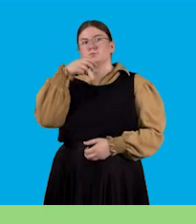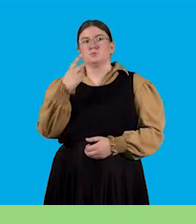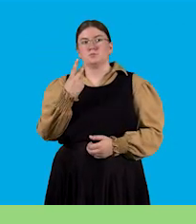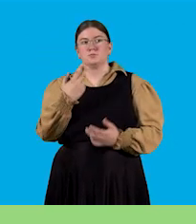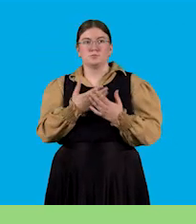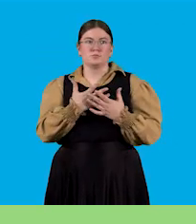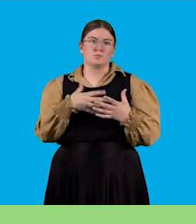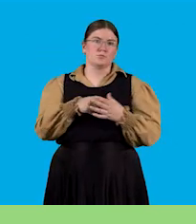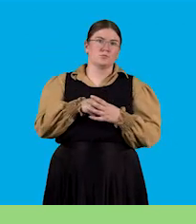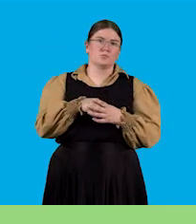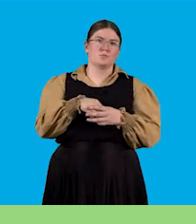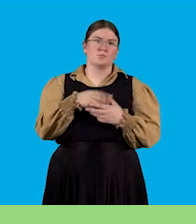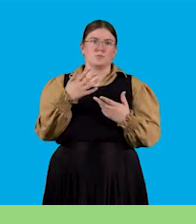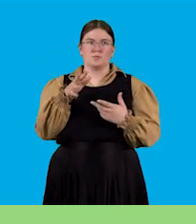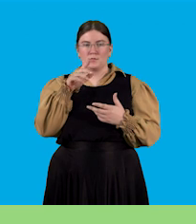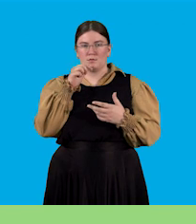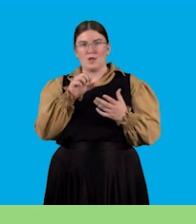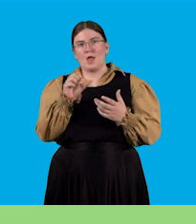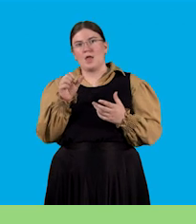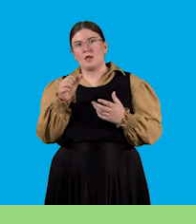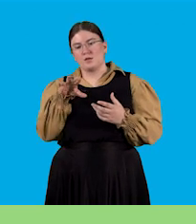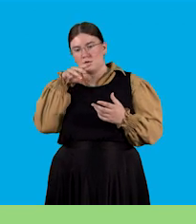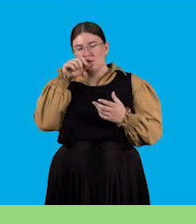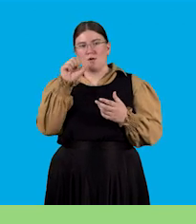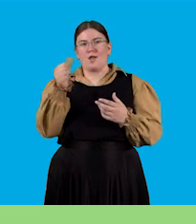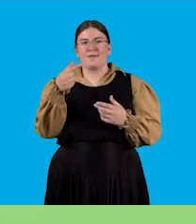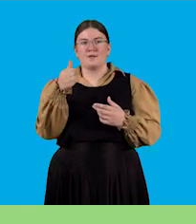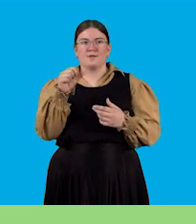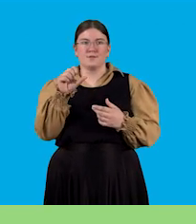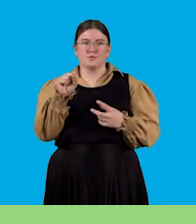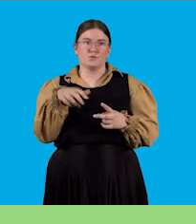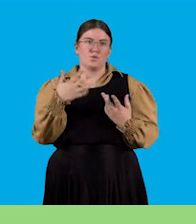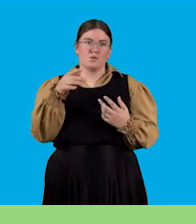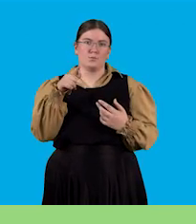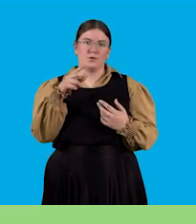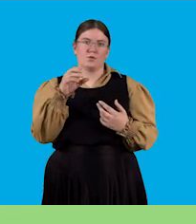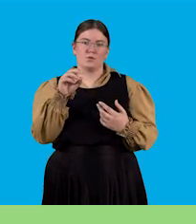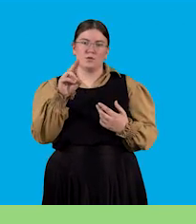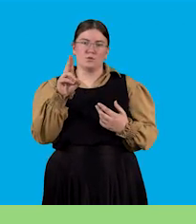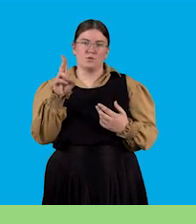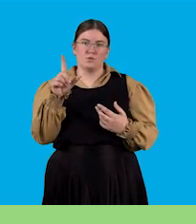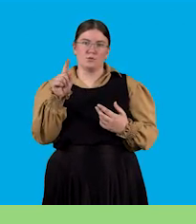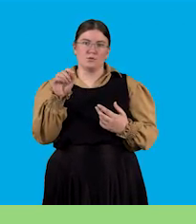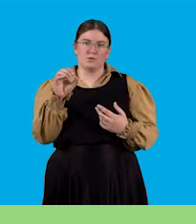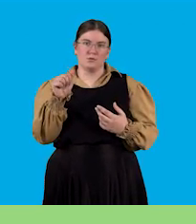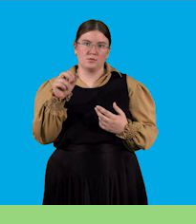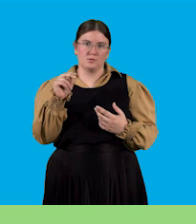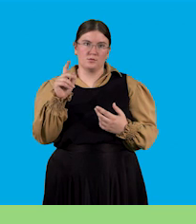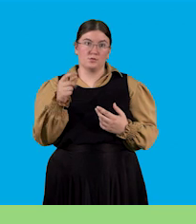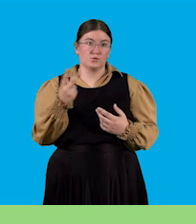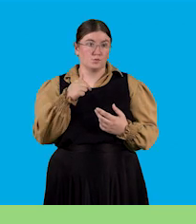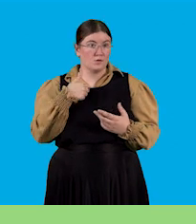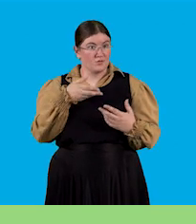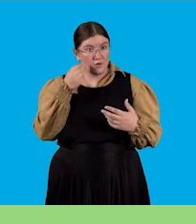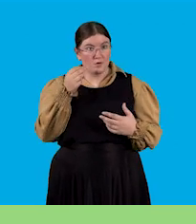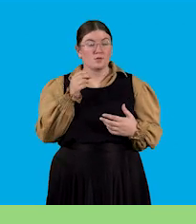or the nose. It can also include inhaling of other pollutants and other gases. And then we